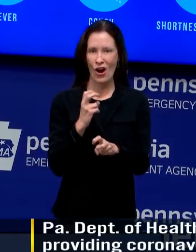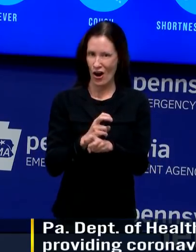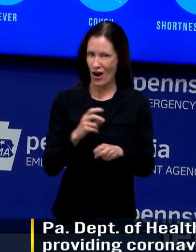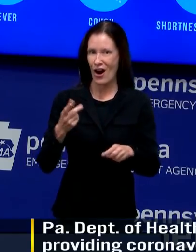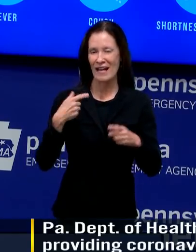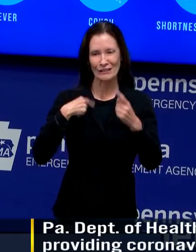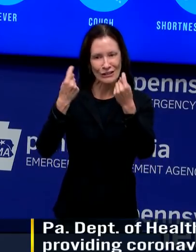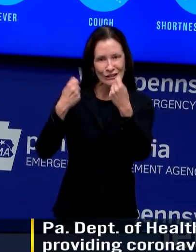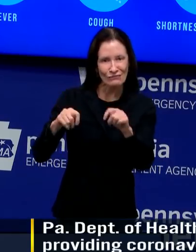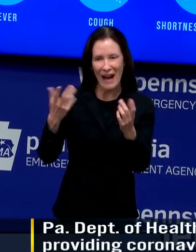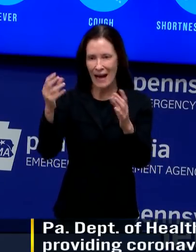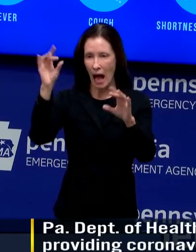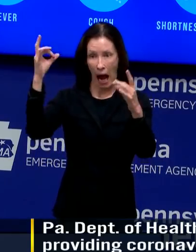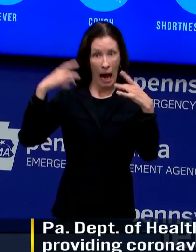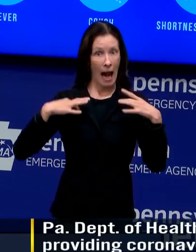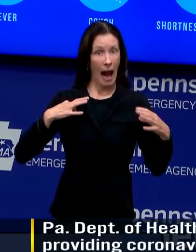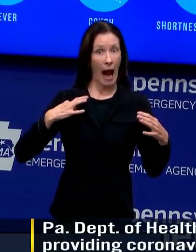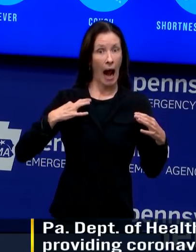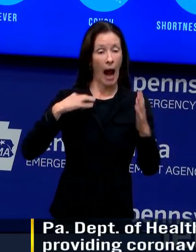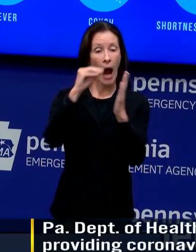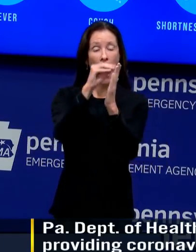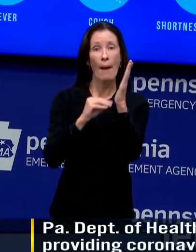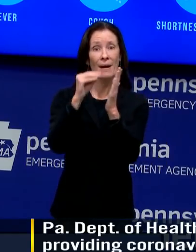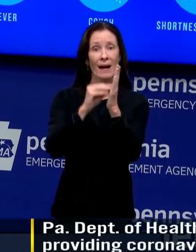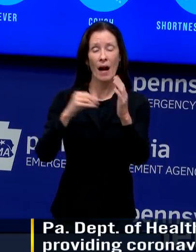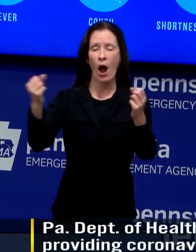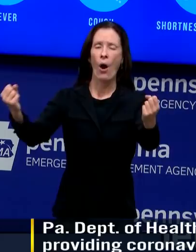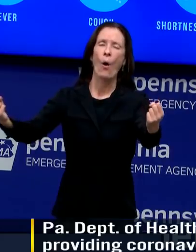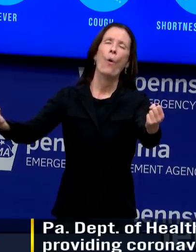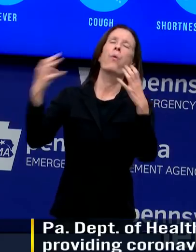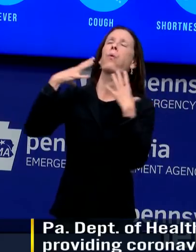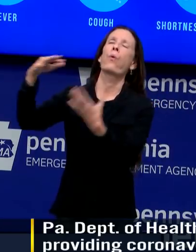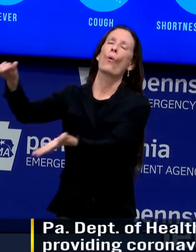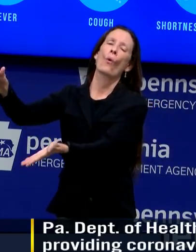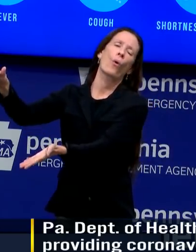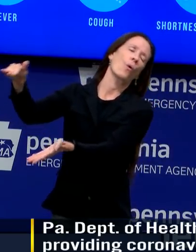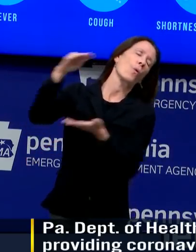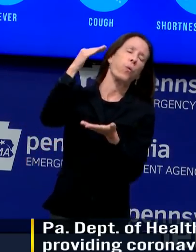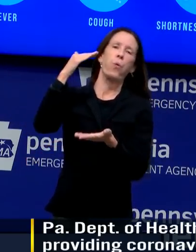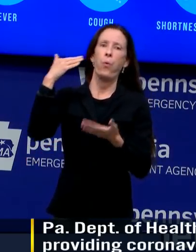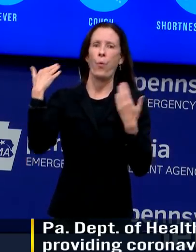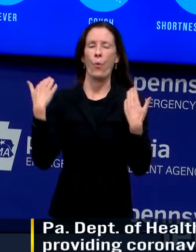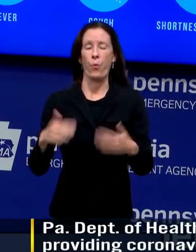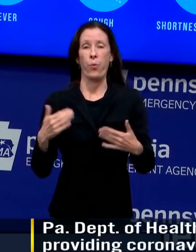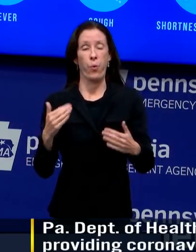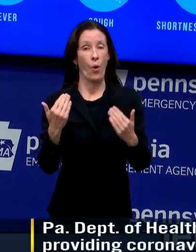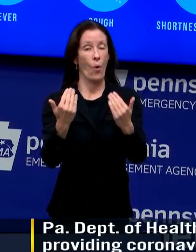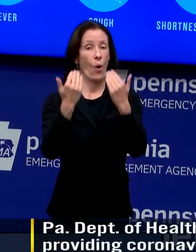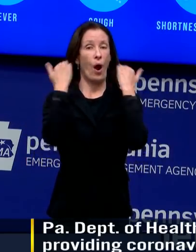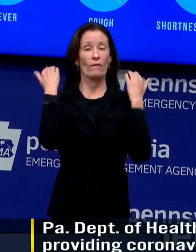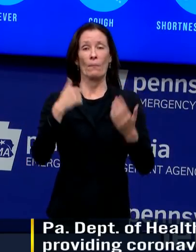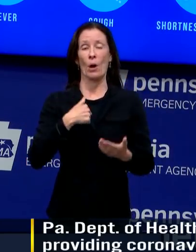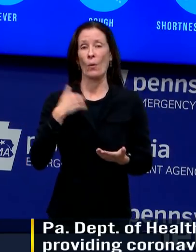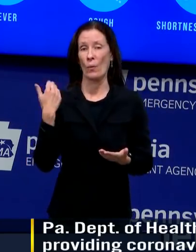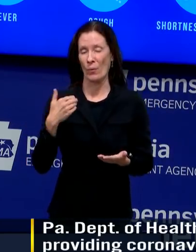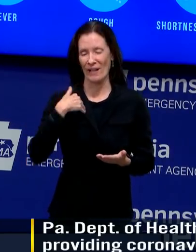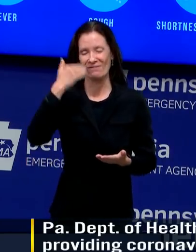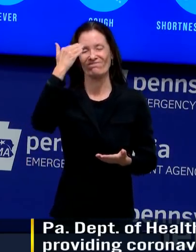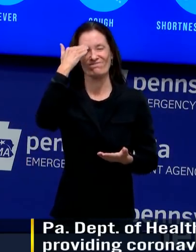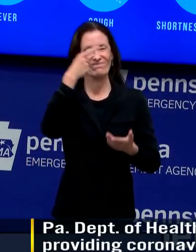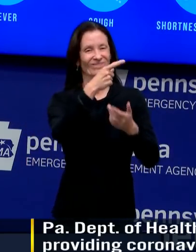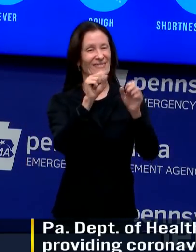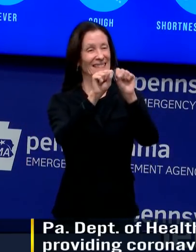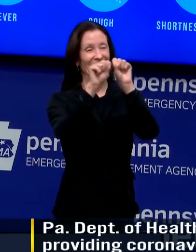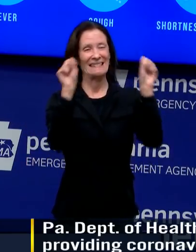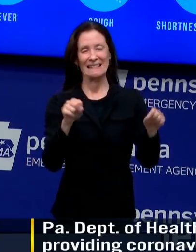applications for relief, and there's no question that the systems we're overwhelmed. So